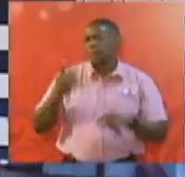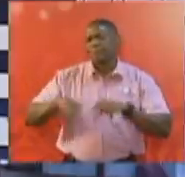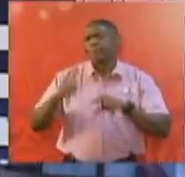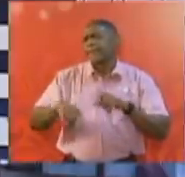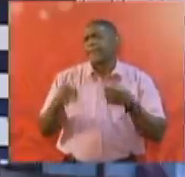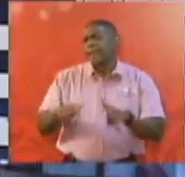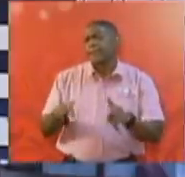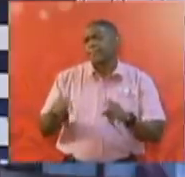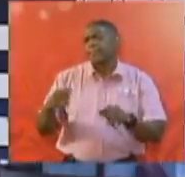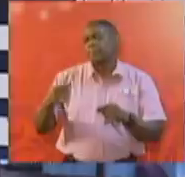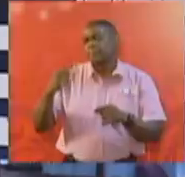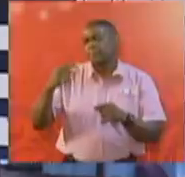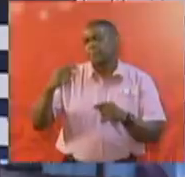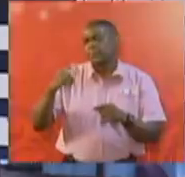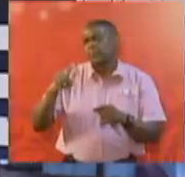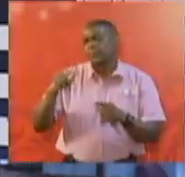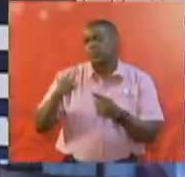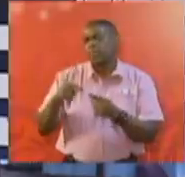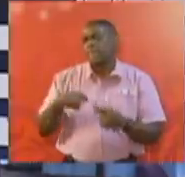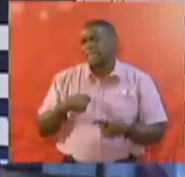if you have greater than 3